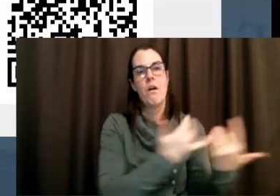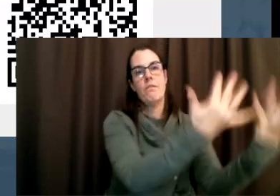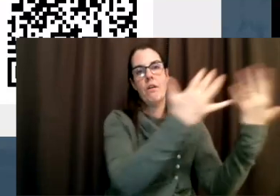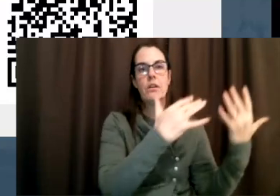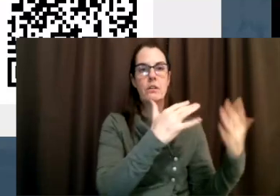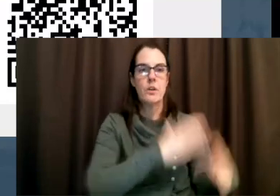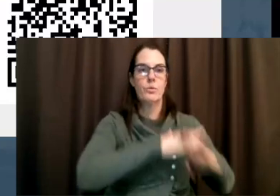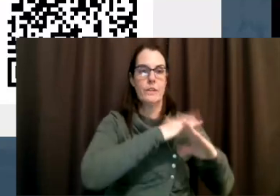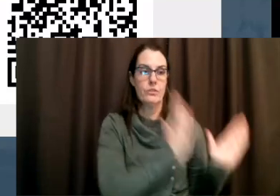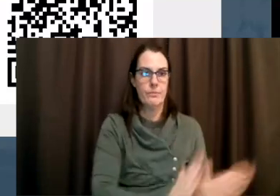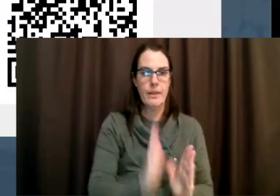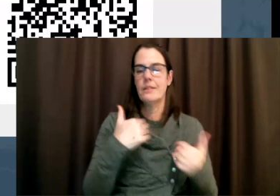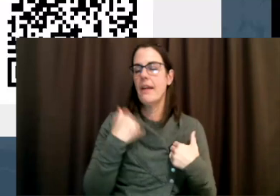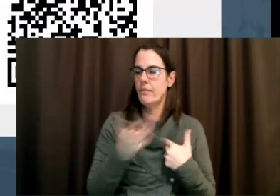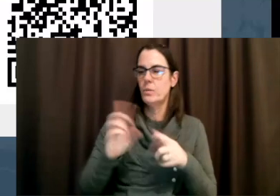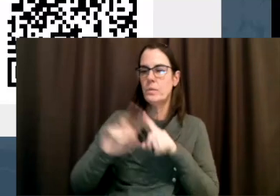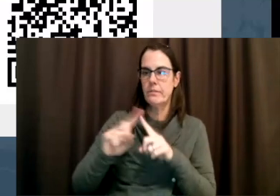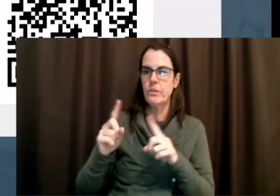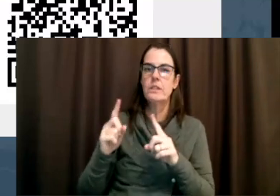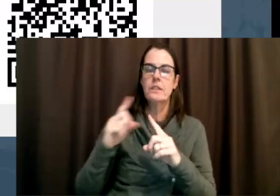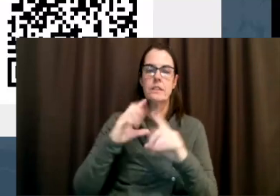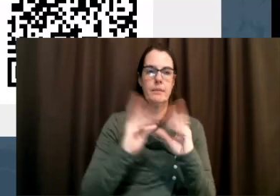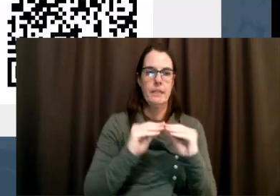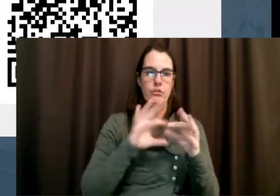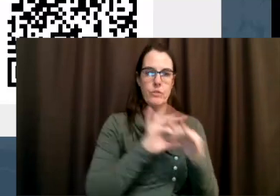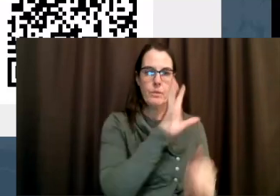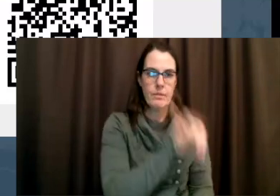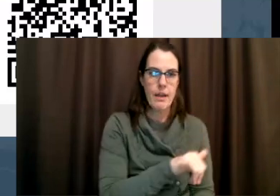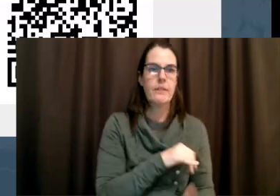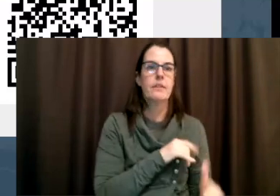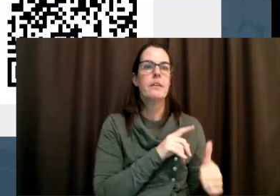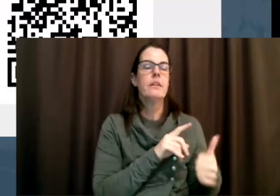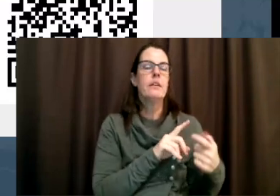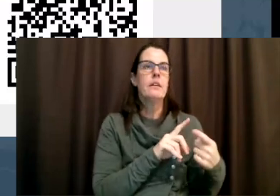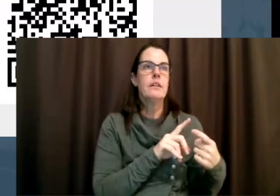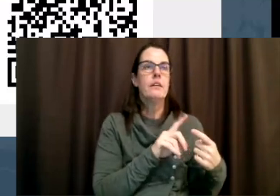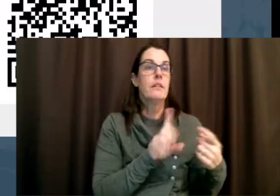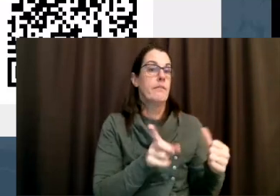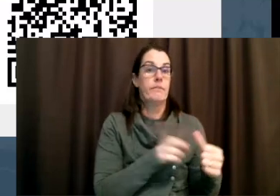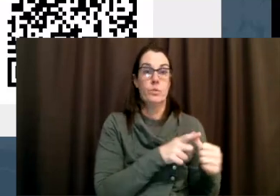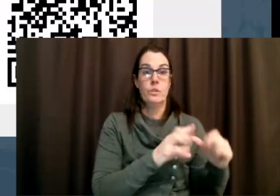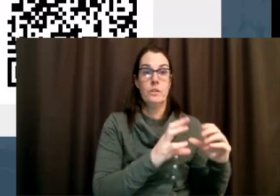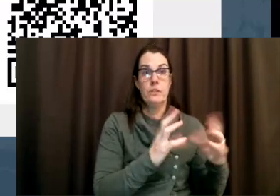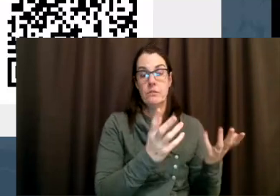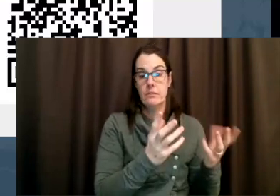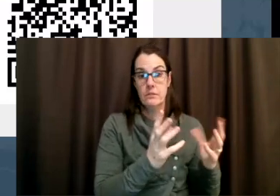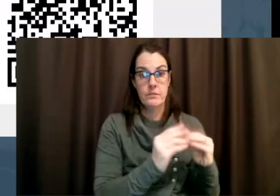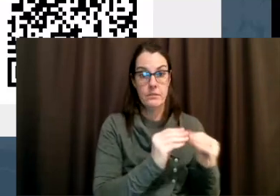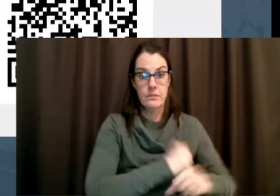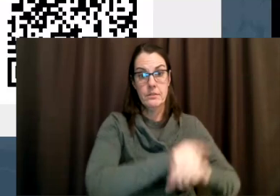couple offerings upcoming related to those, with the first one being kind of crosswalking those plans with